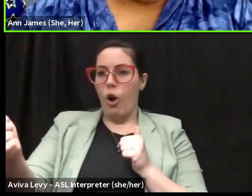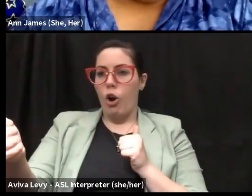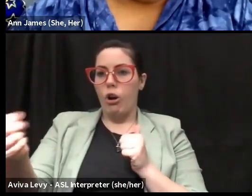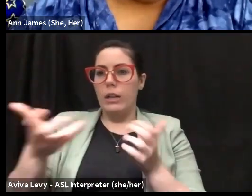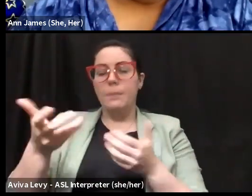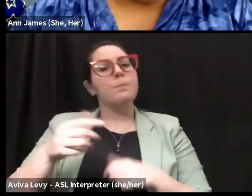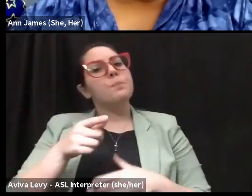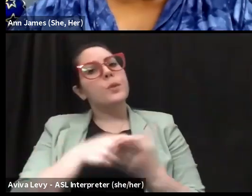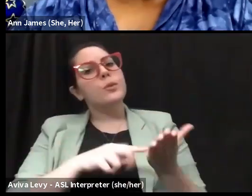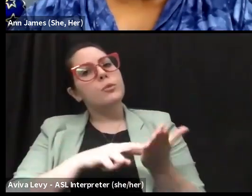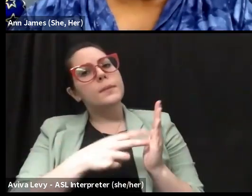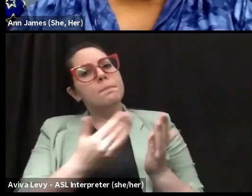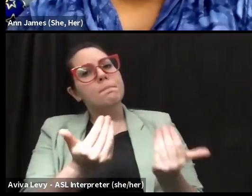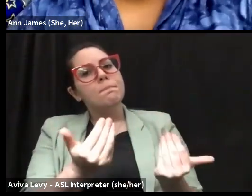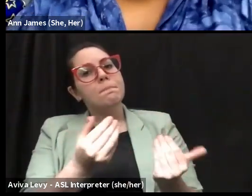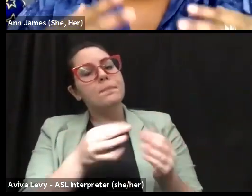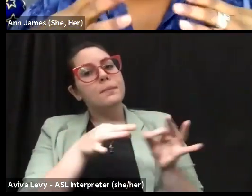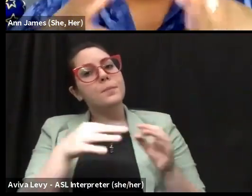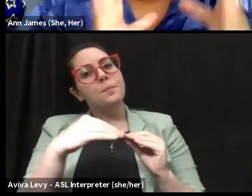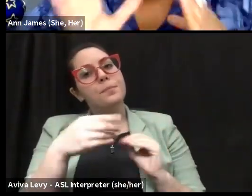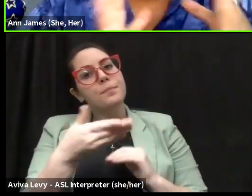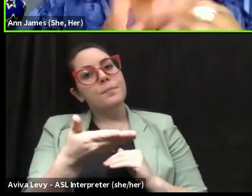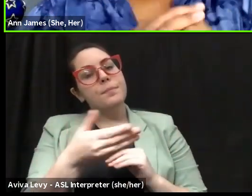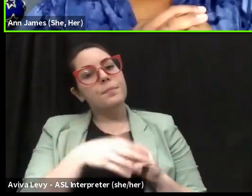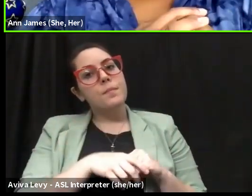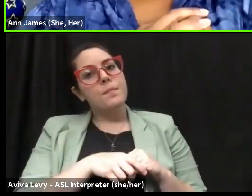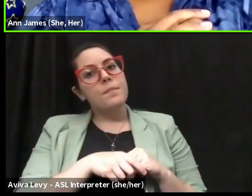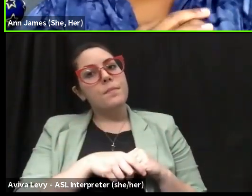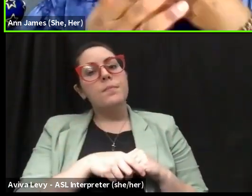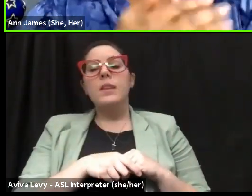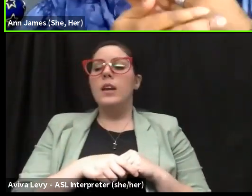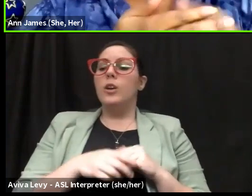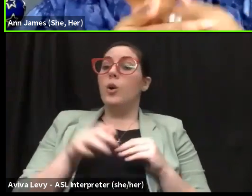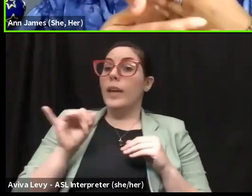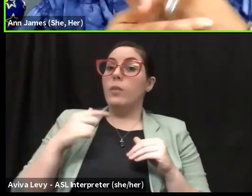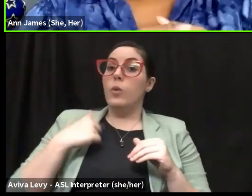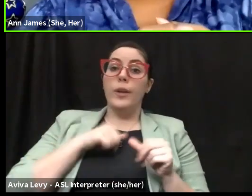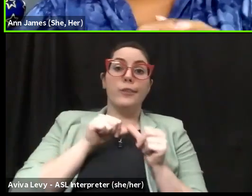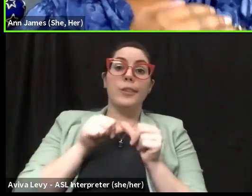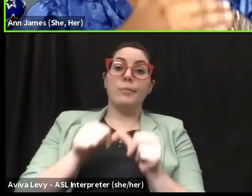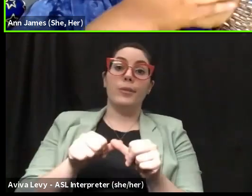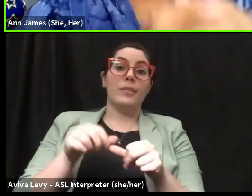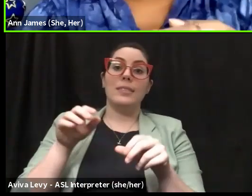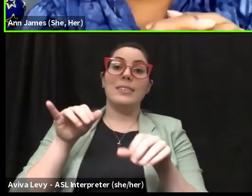What do you mean? I mean, if we're in these boxes and people want to